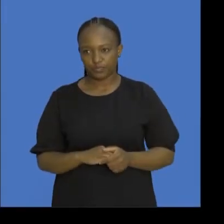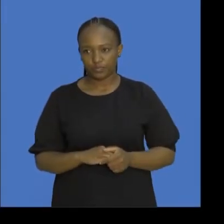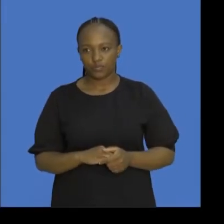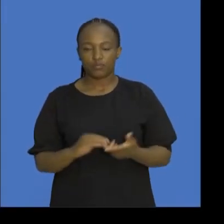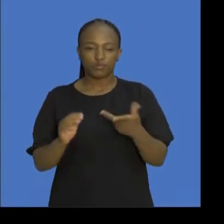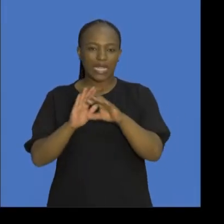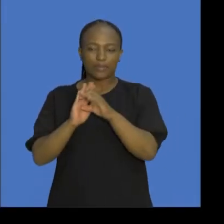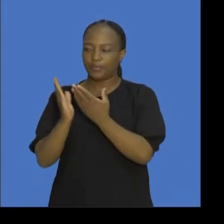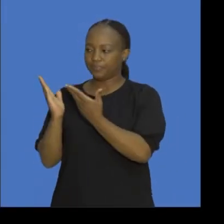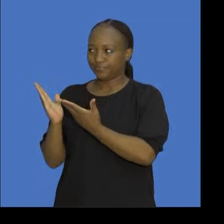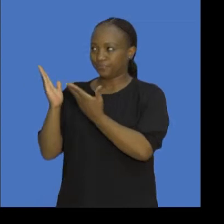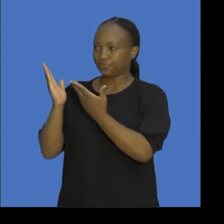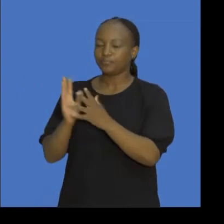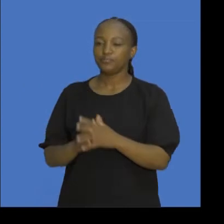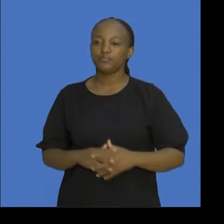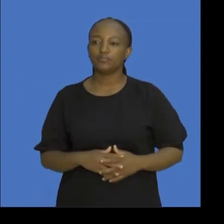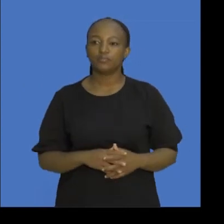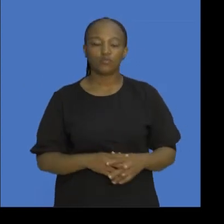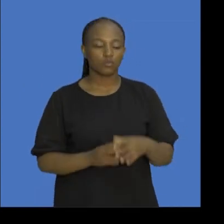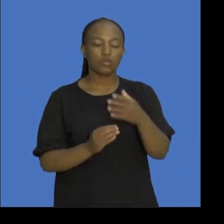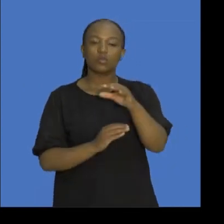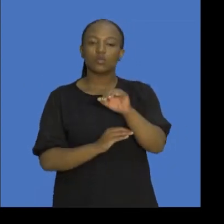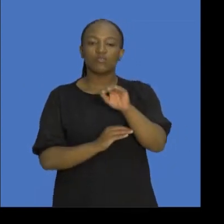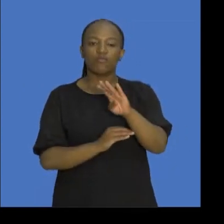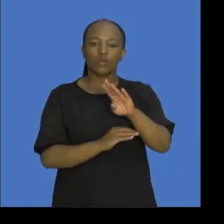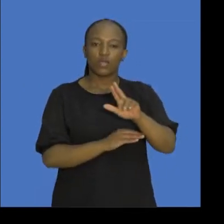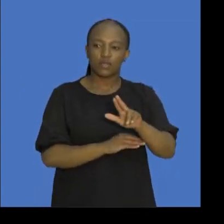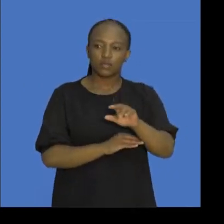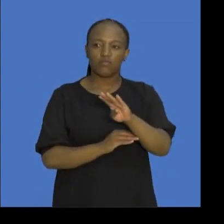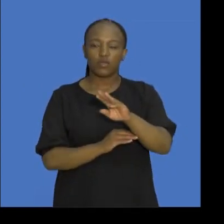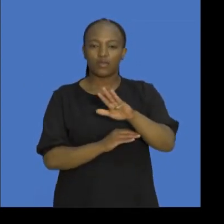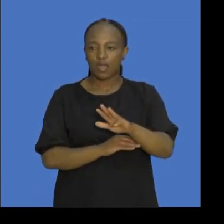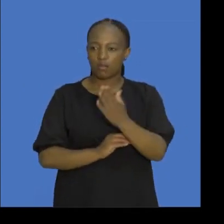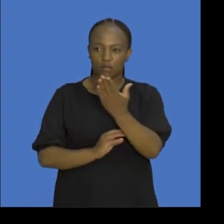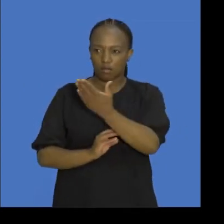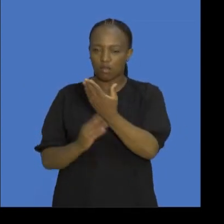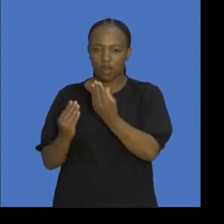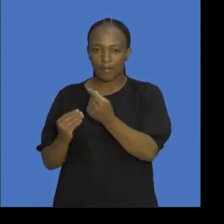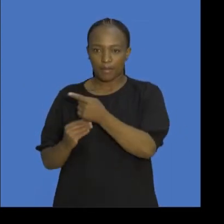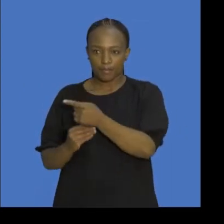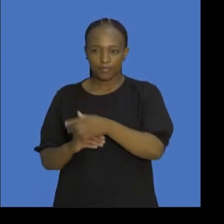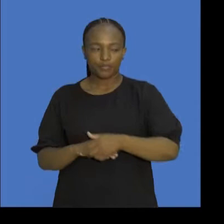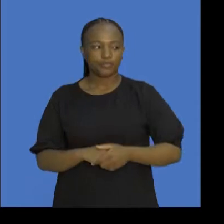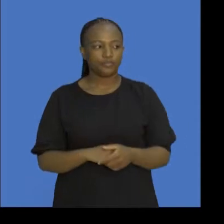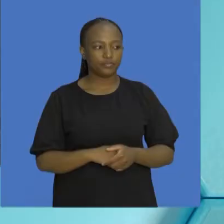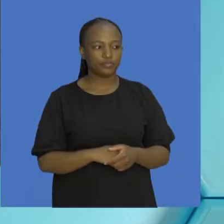So let's look at this set of data. We have 48, 49, and so